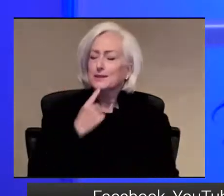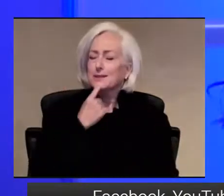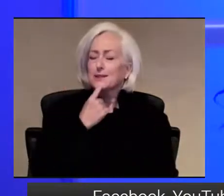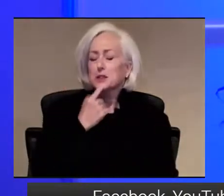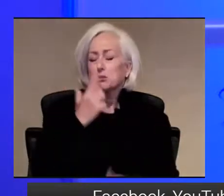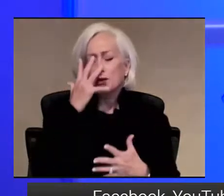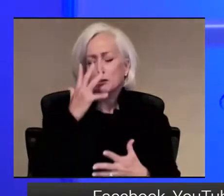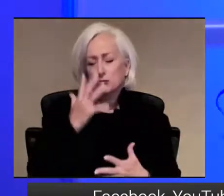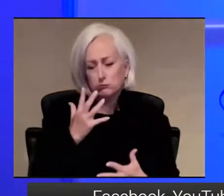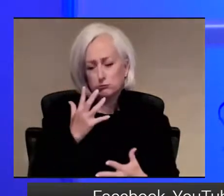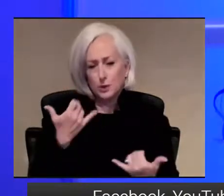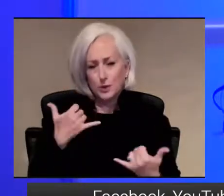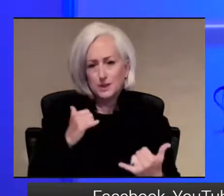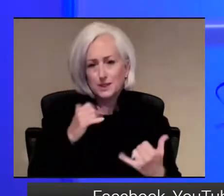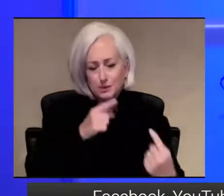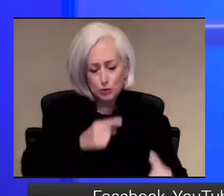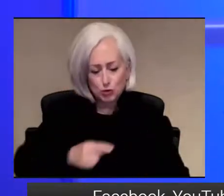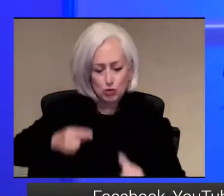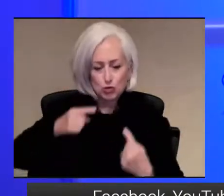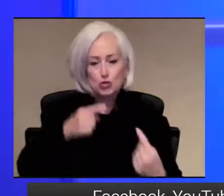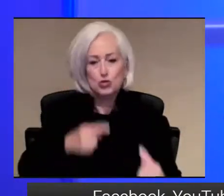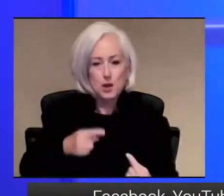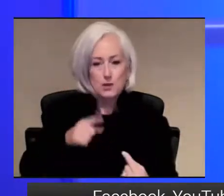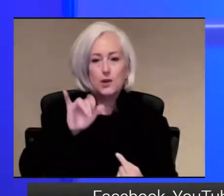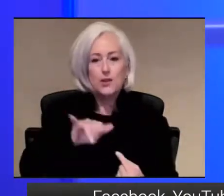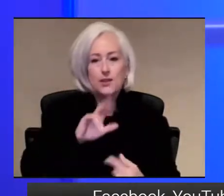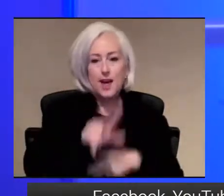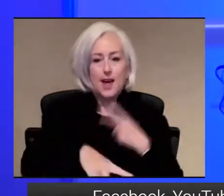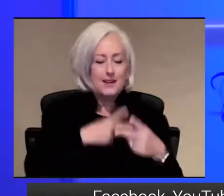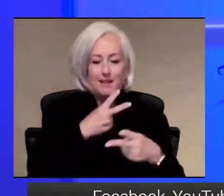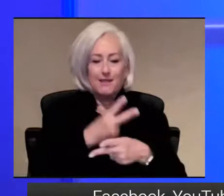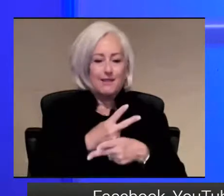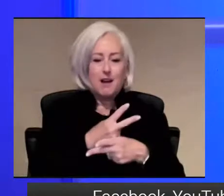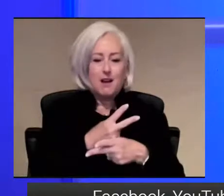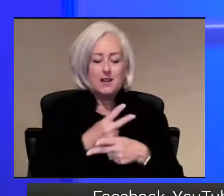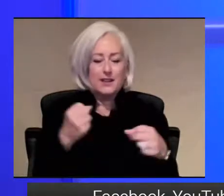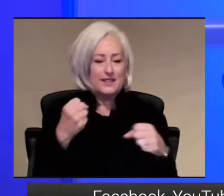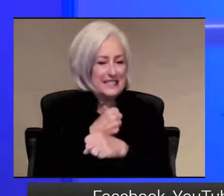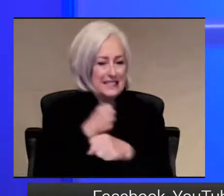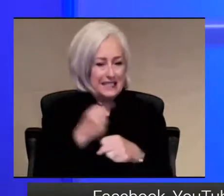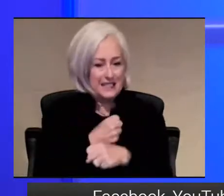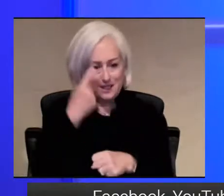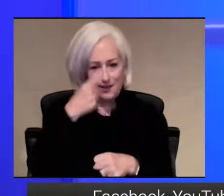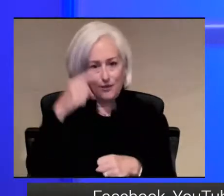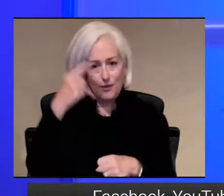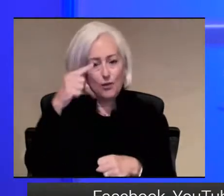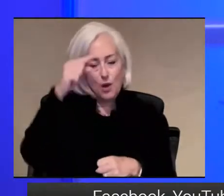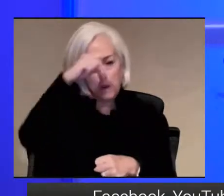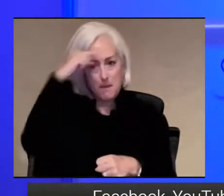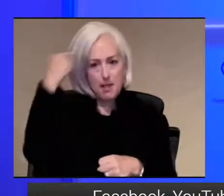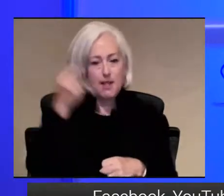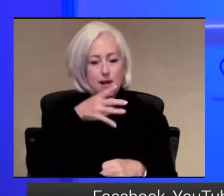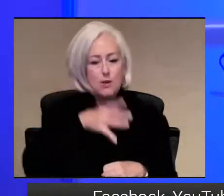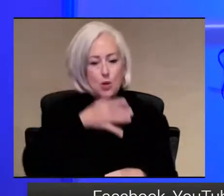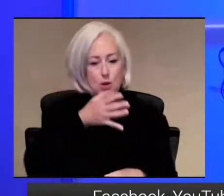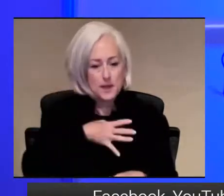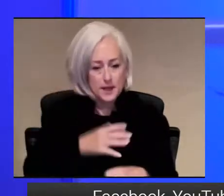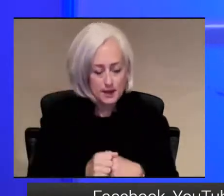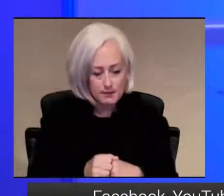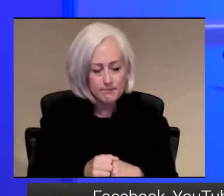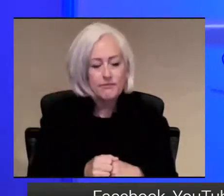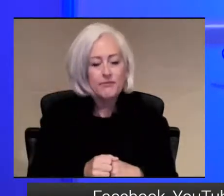fighting this type of number, this type of statistic for black women, and then also determination as